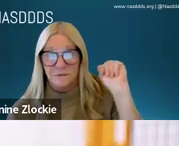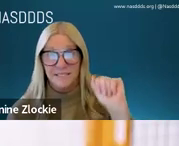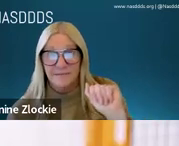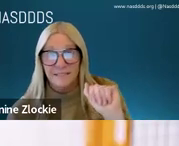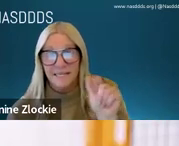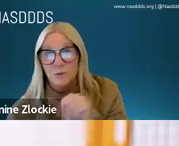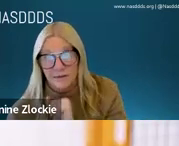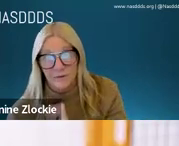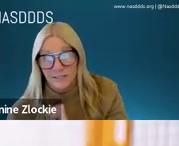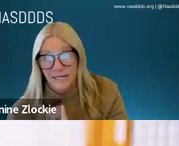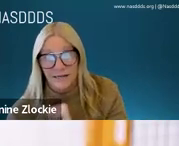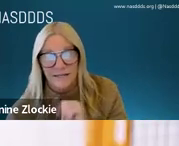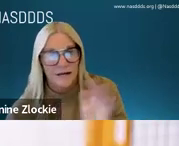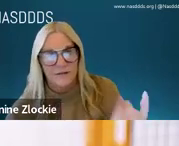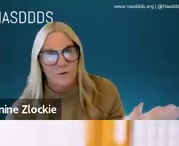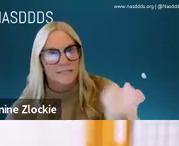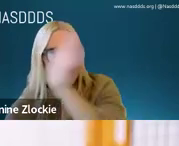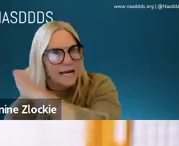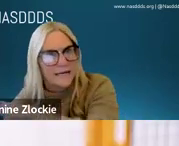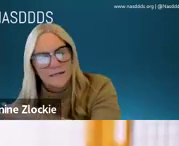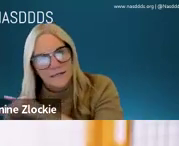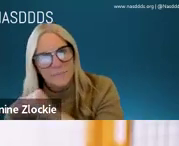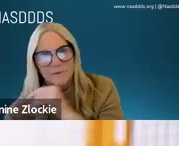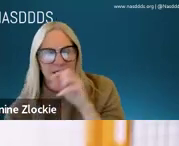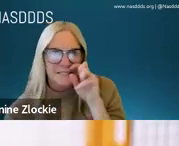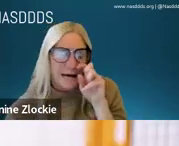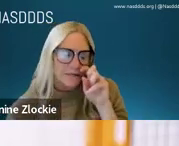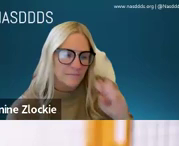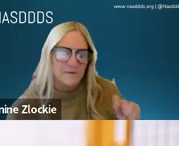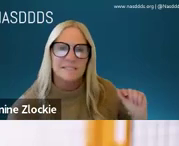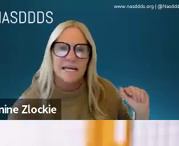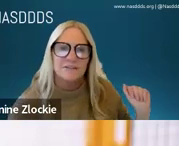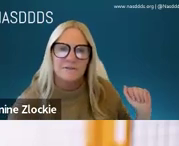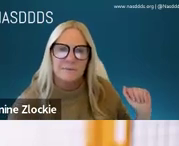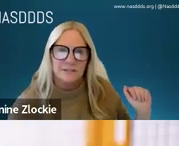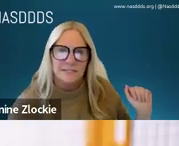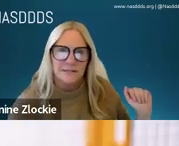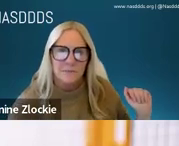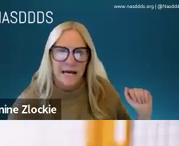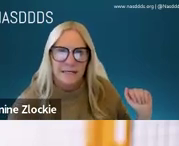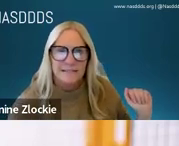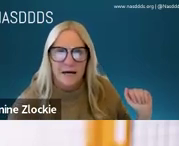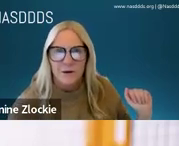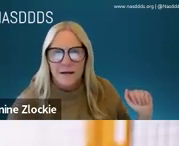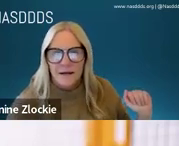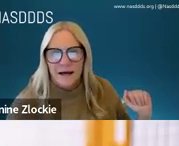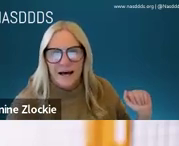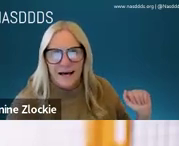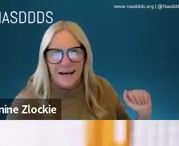of 3/17/2014. There wasn't a couple years out implementation for person-centered planning.